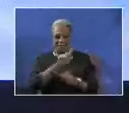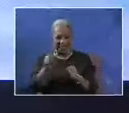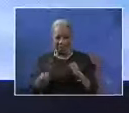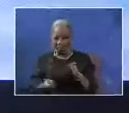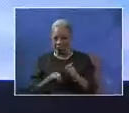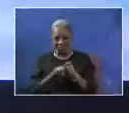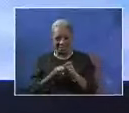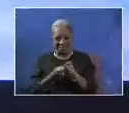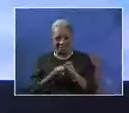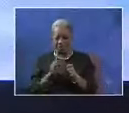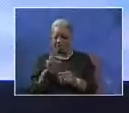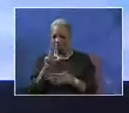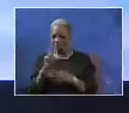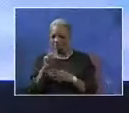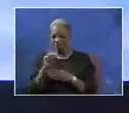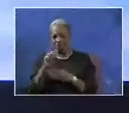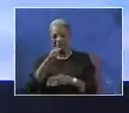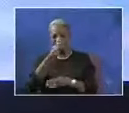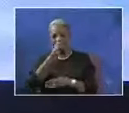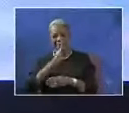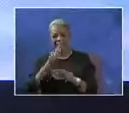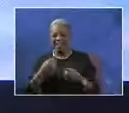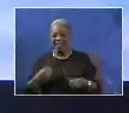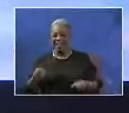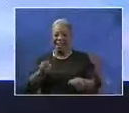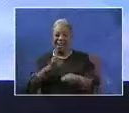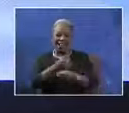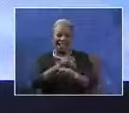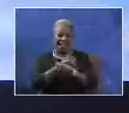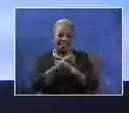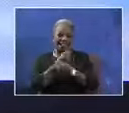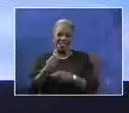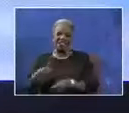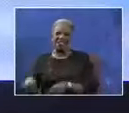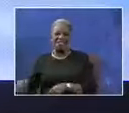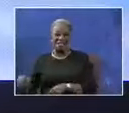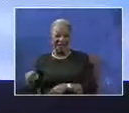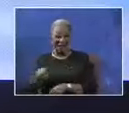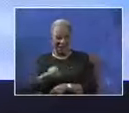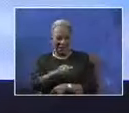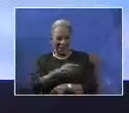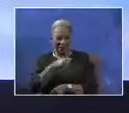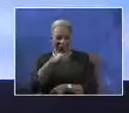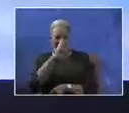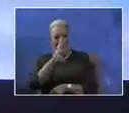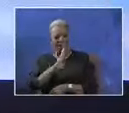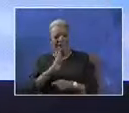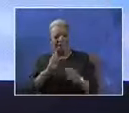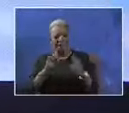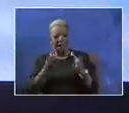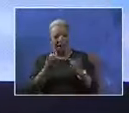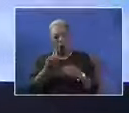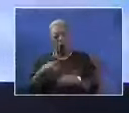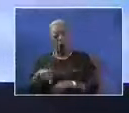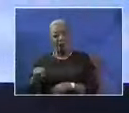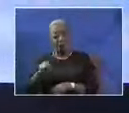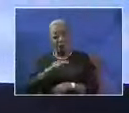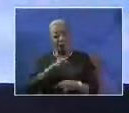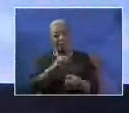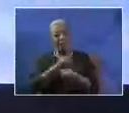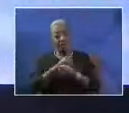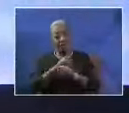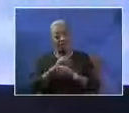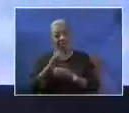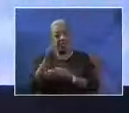God loves you, and God wants you to love him back. And that is why if you